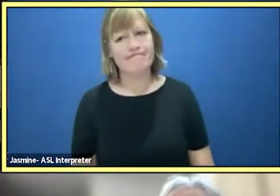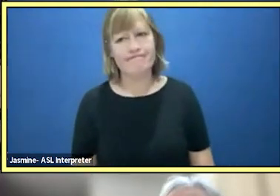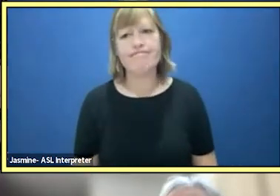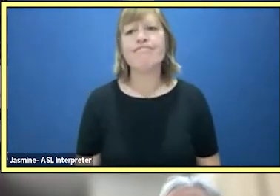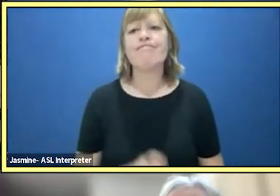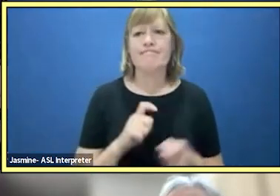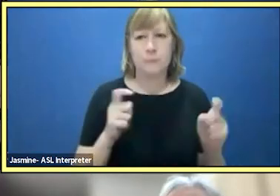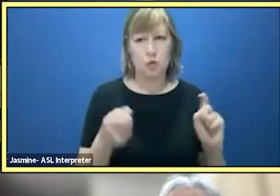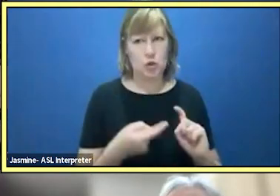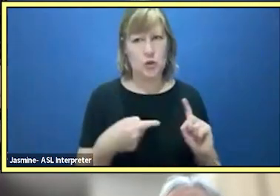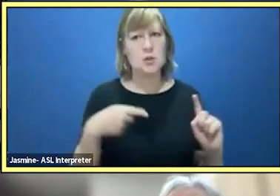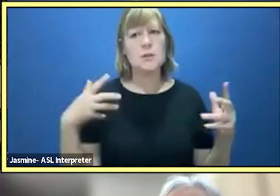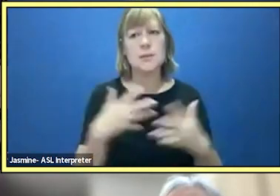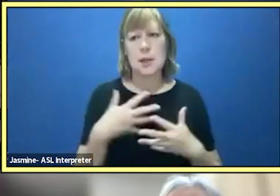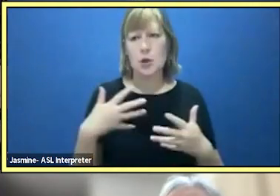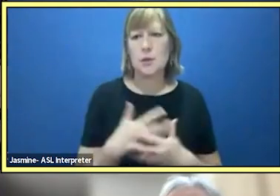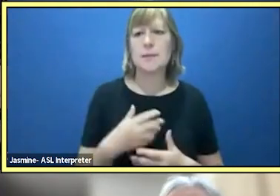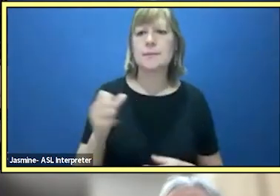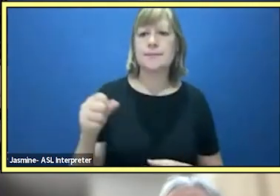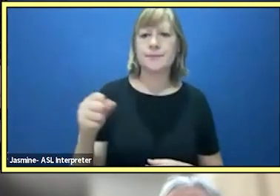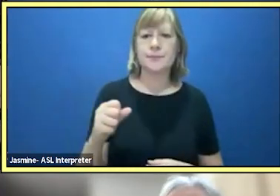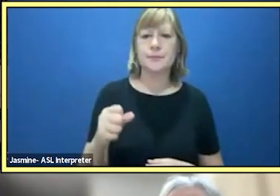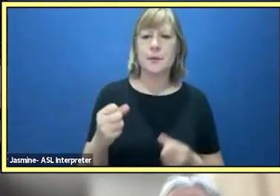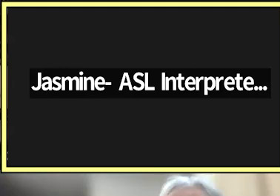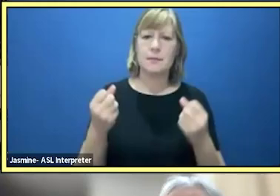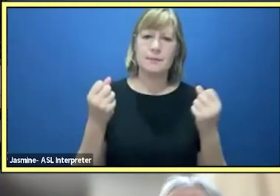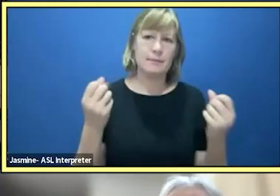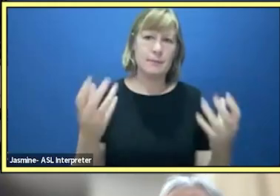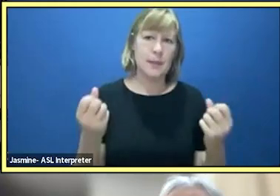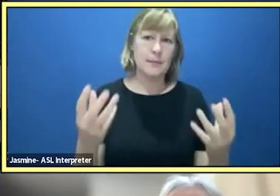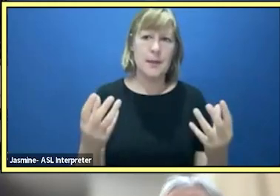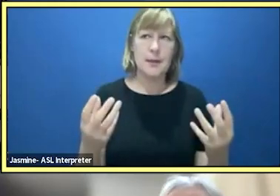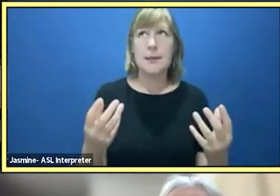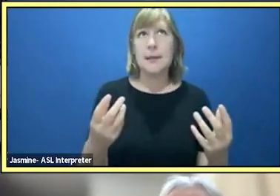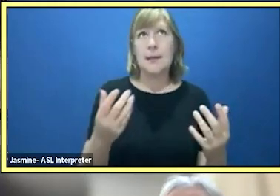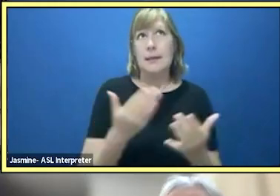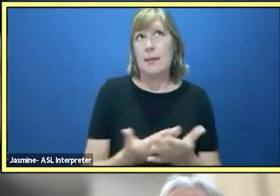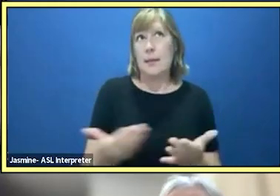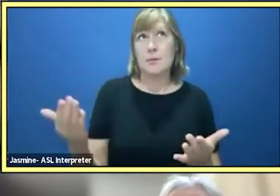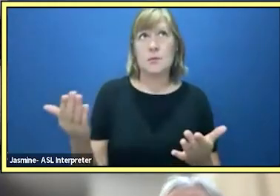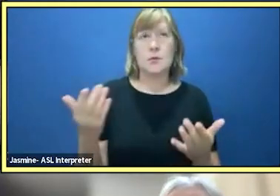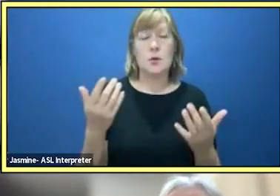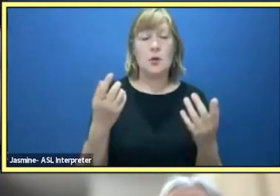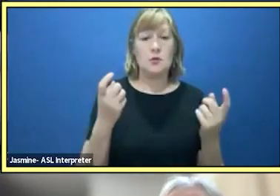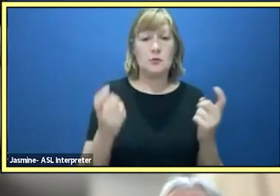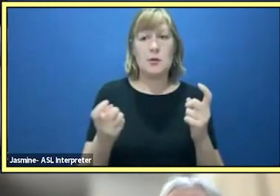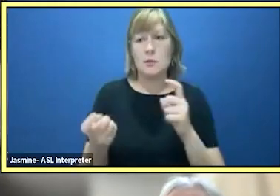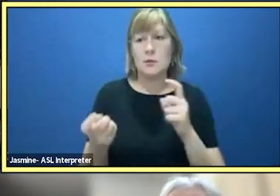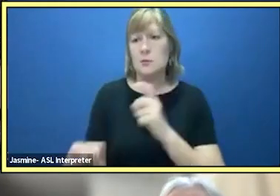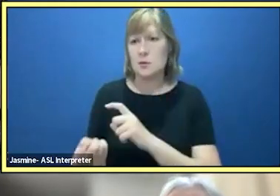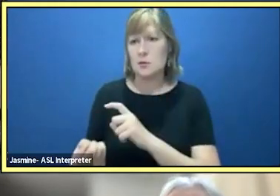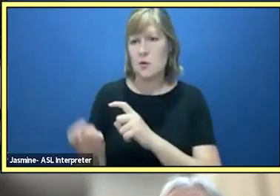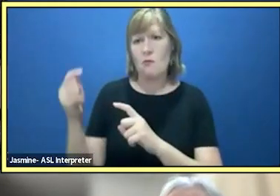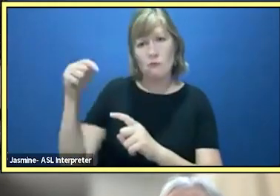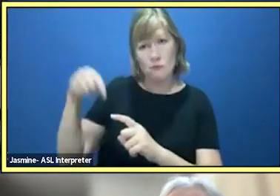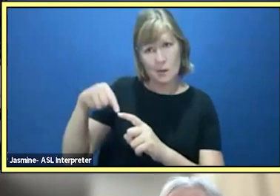a lot of things happening in our system that's changing, hopefully things for the better. And so there's a lot going on to really work to